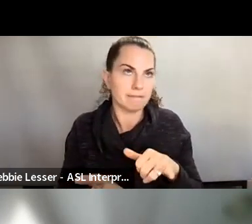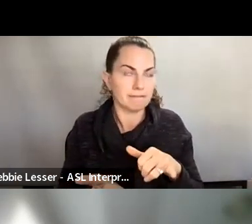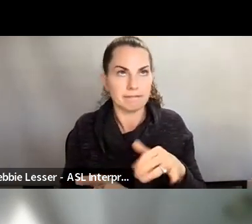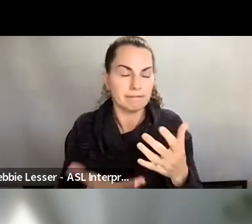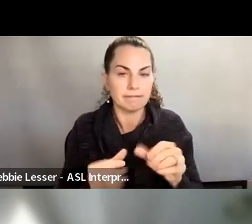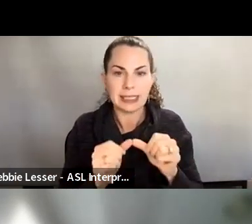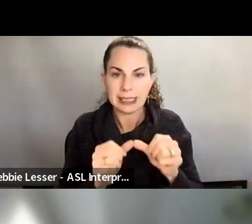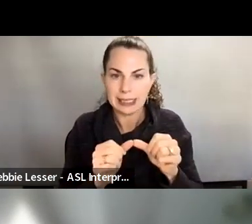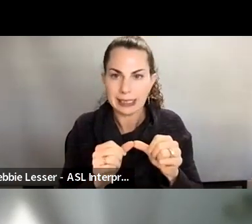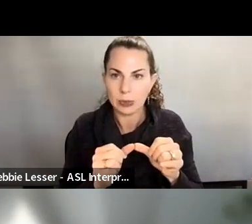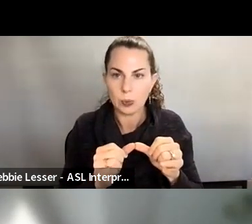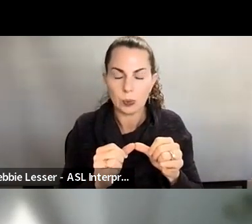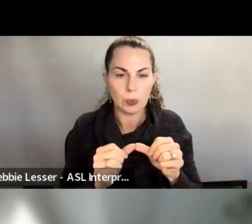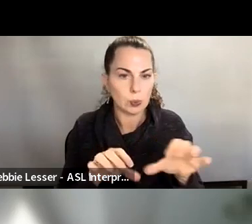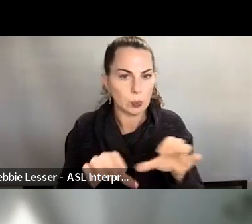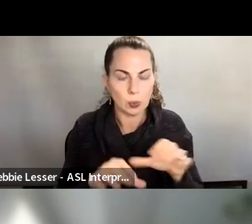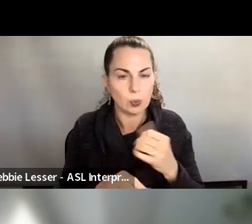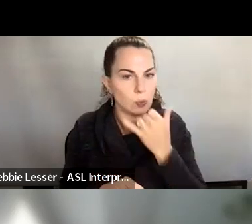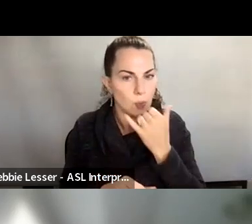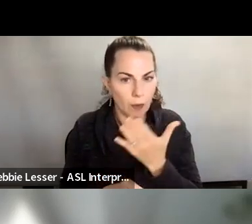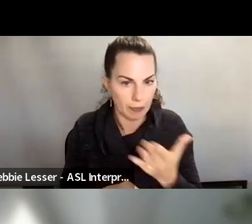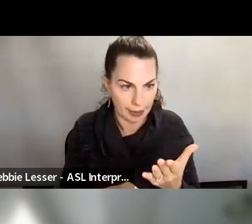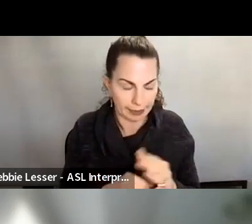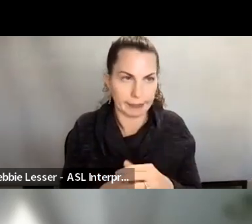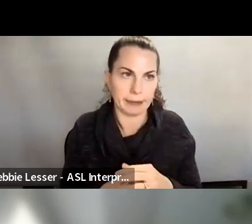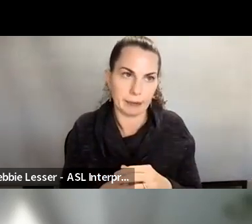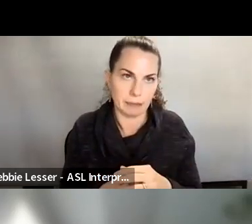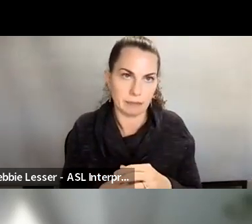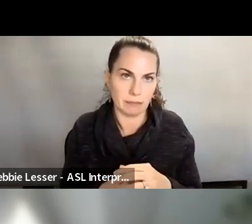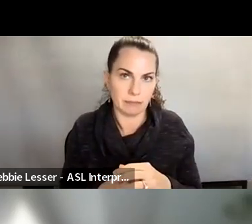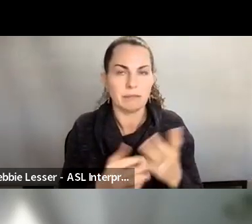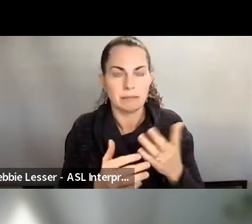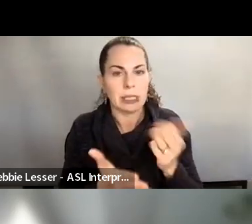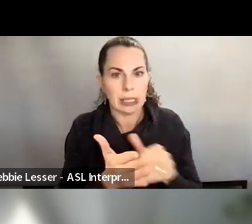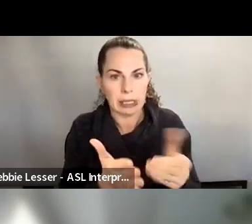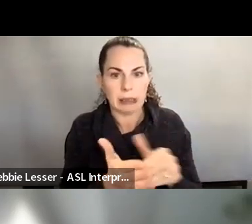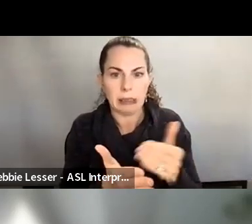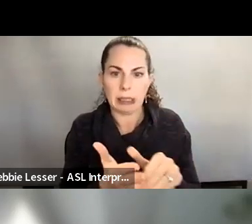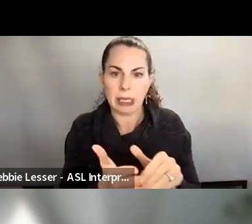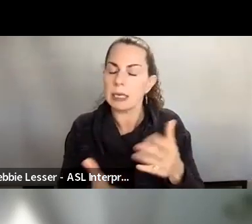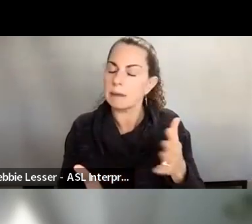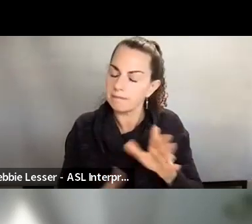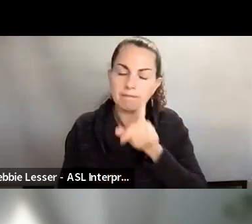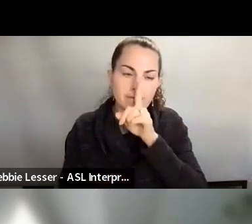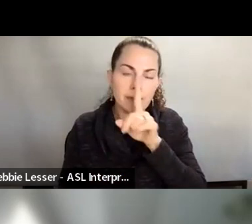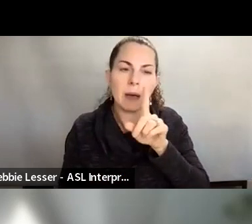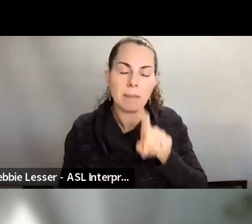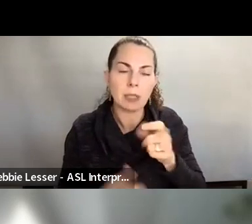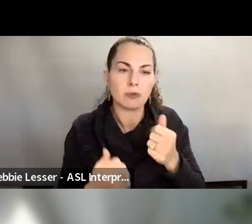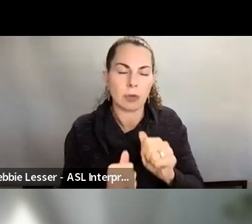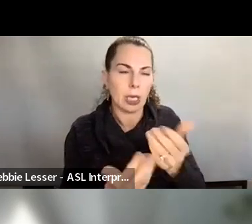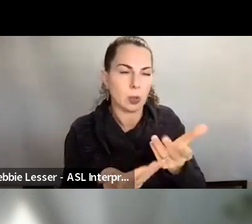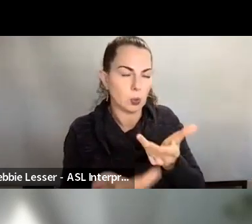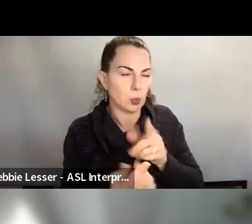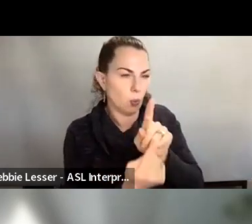do the wrong thing, even after they've been told not to, it's imperative that you try to do a one-on-one discussion. This is